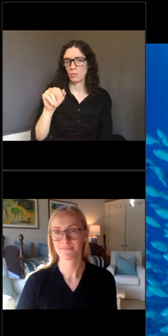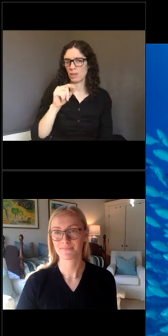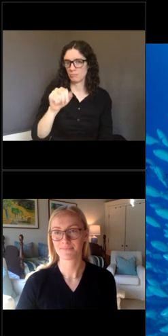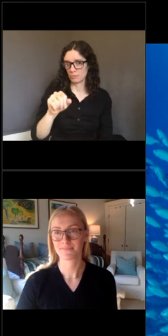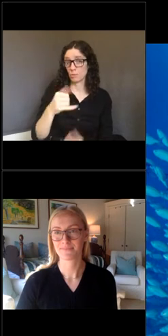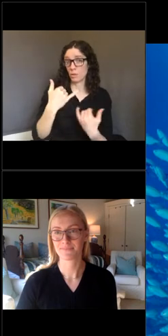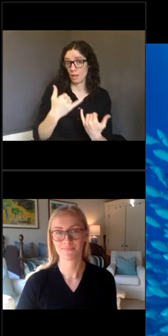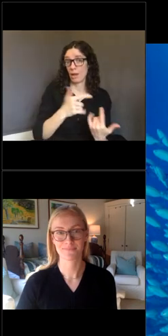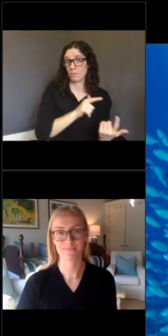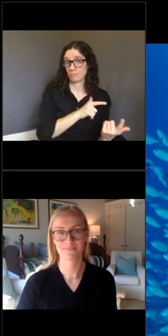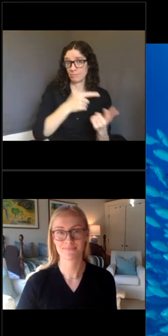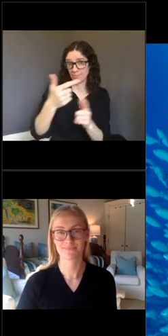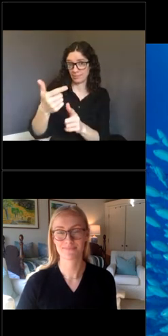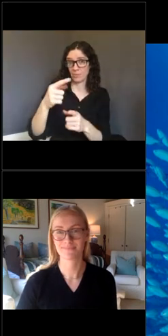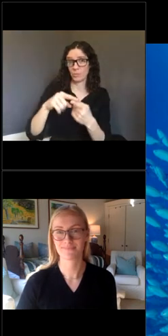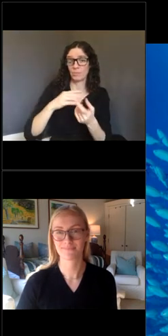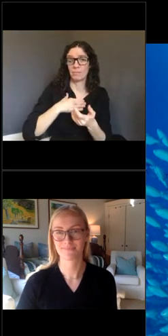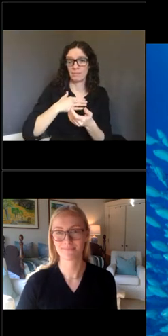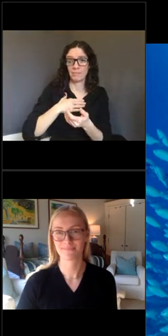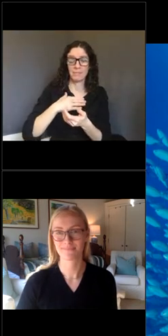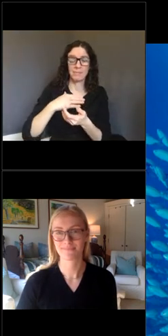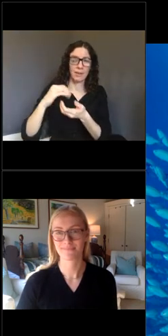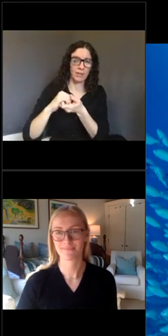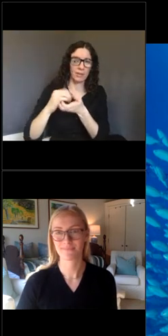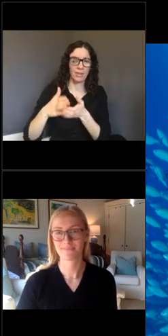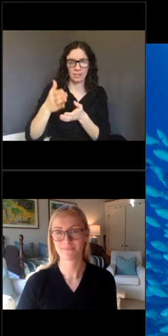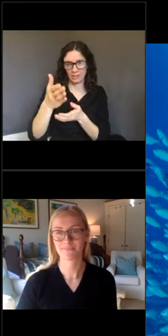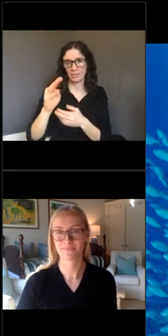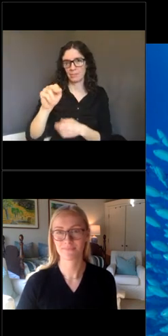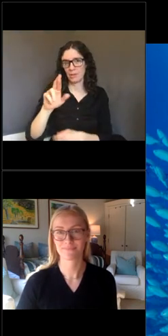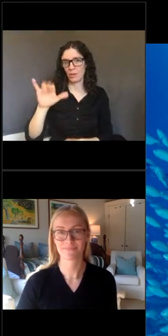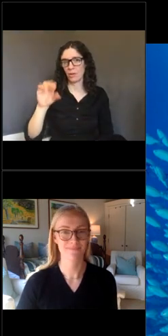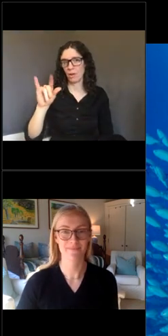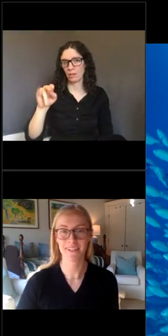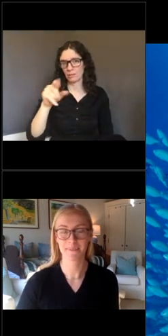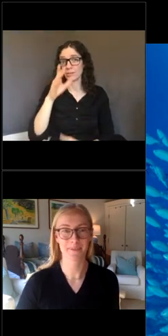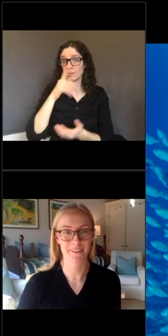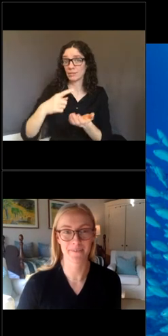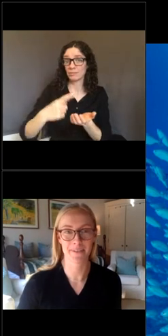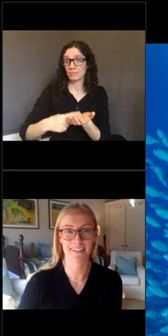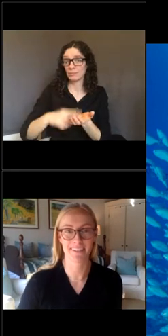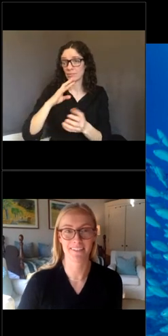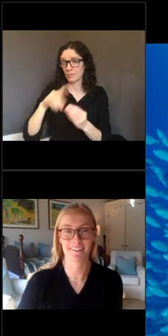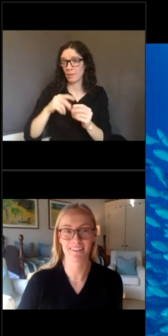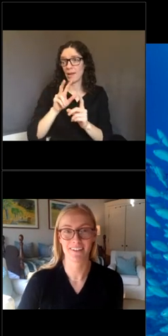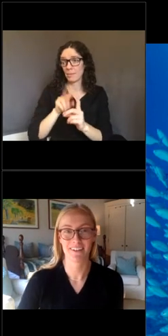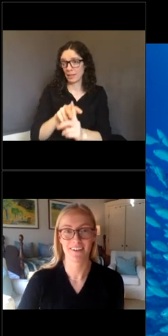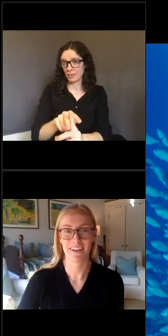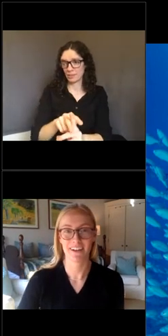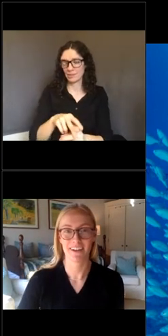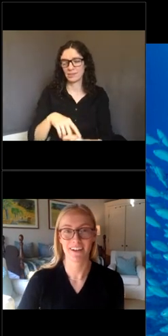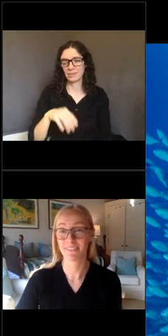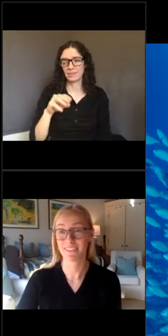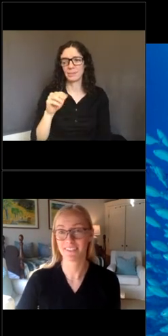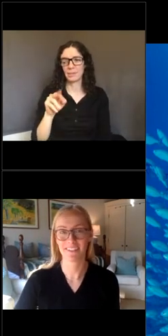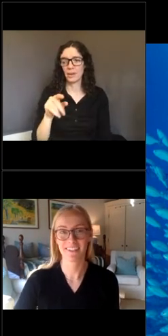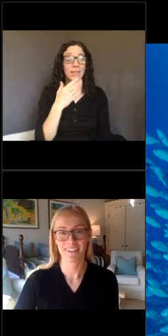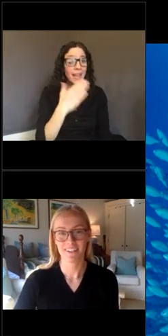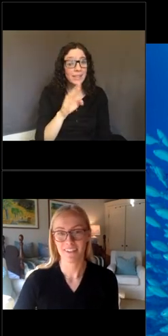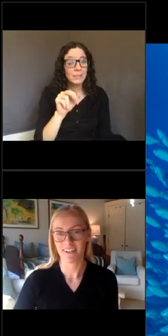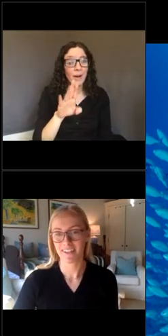to my colleague, Mary Collins, who will talk about applications. Thanks, Barb. And hi all,